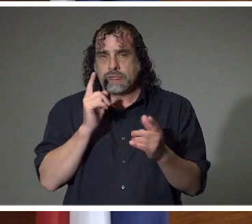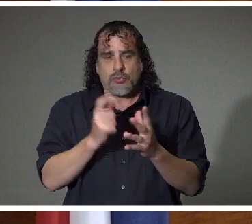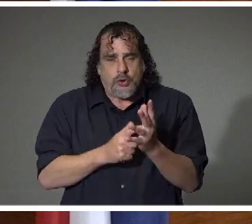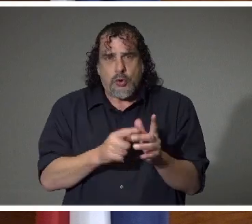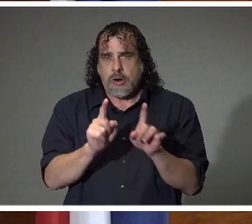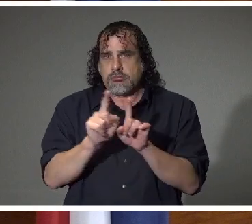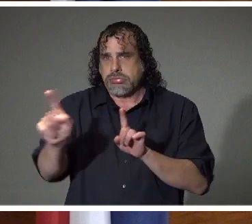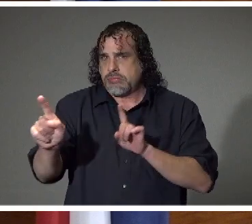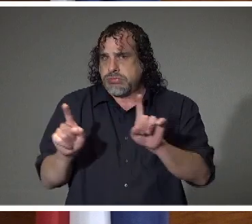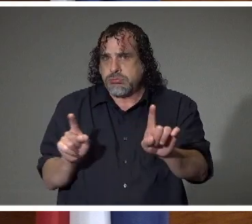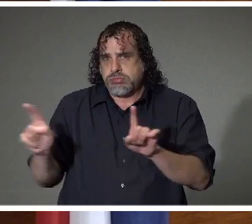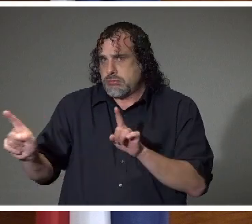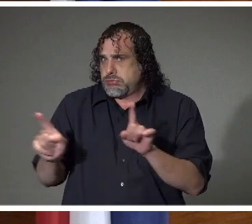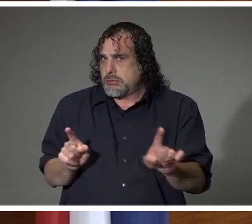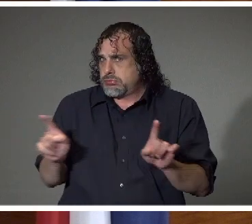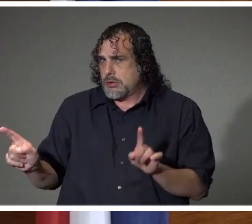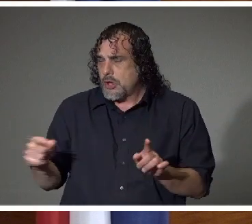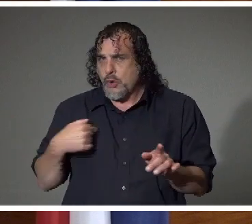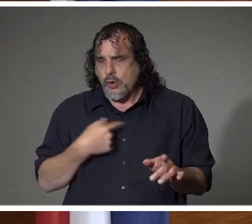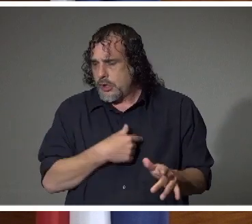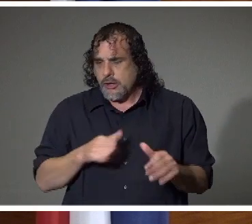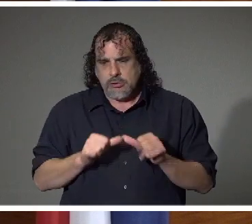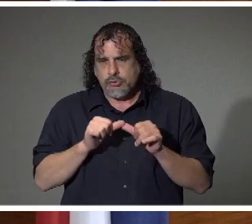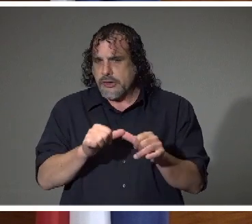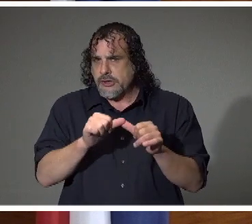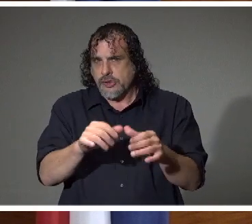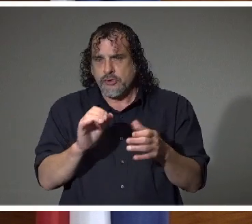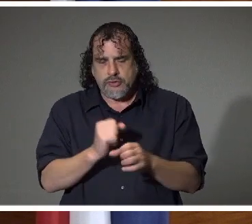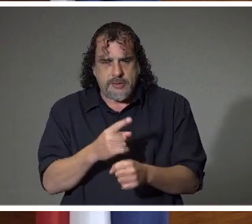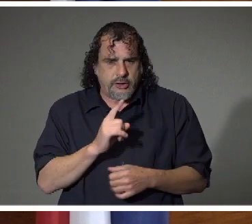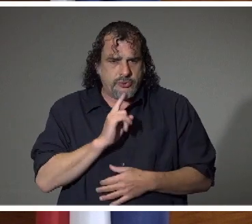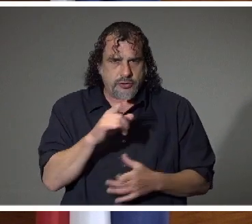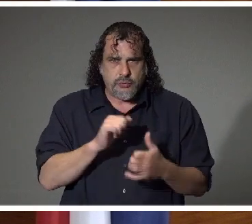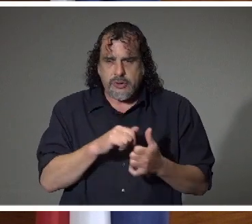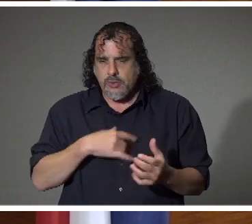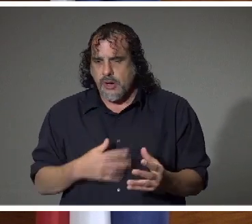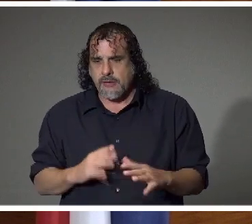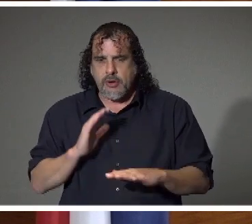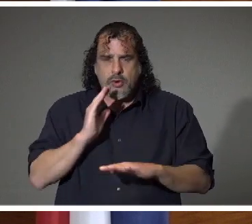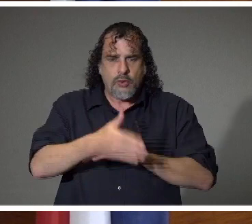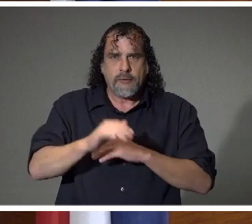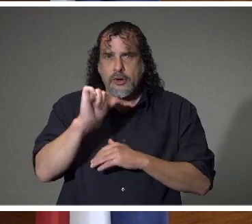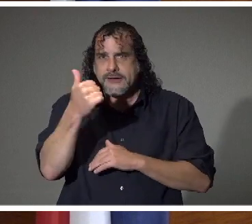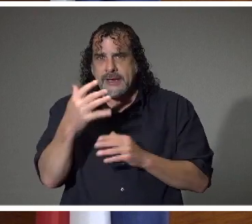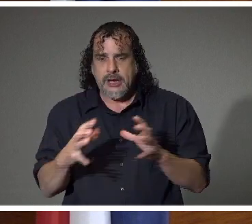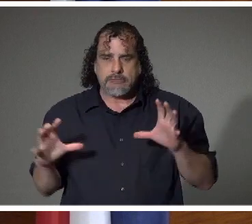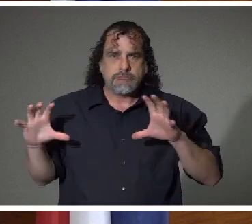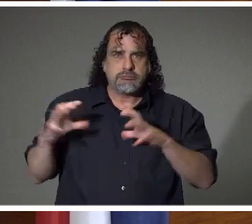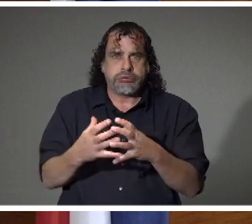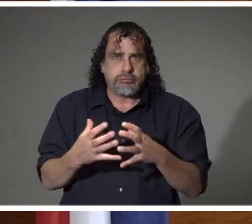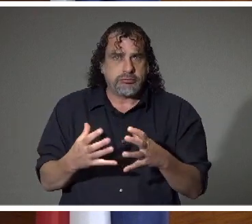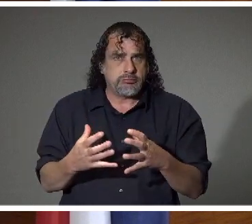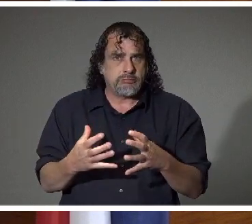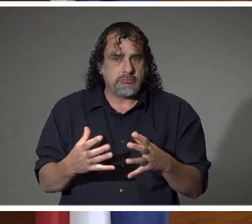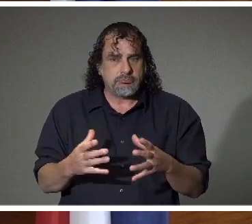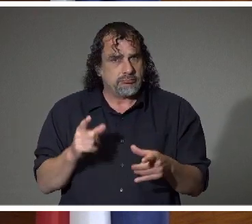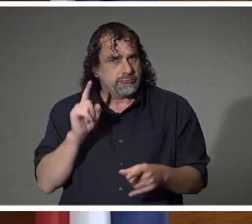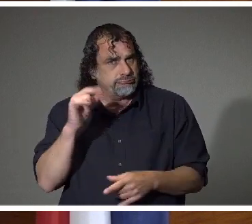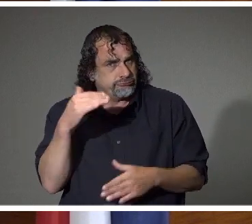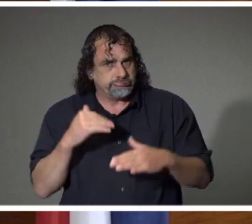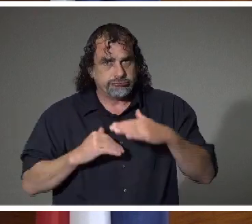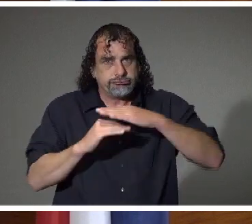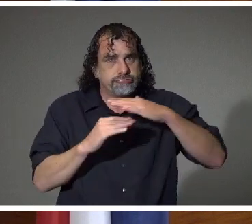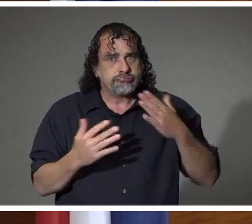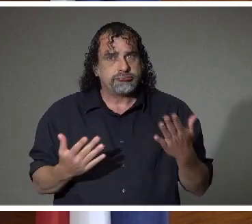distancing. We're going to continue to ensure that we do not have groups of more than 10 gathering and assembling for